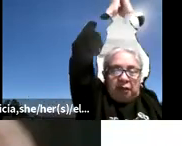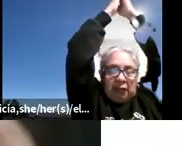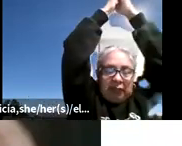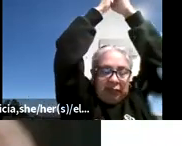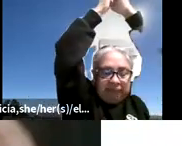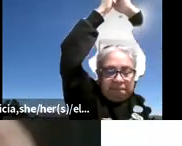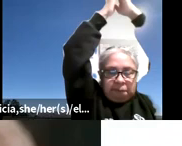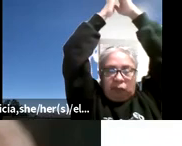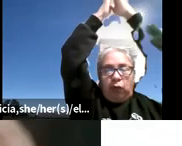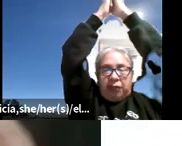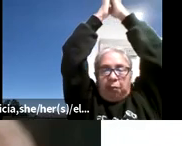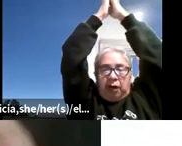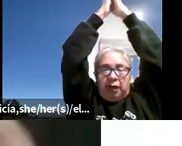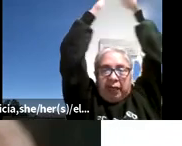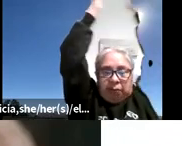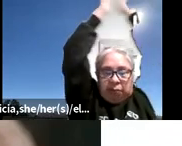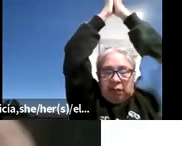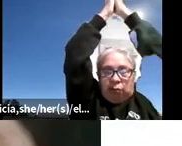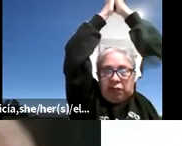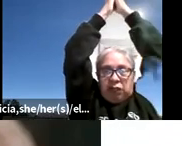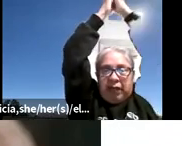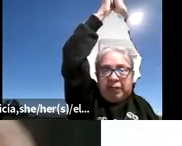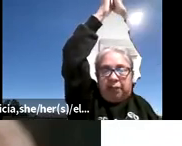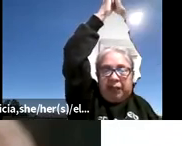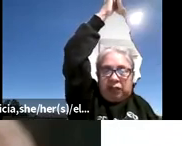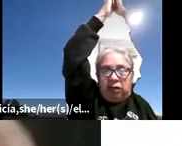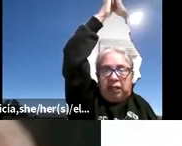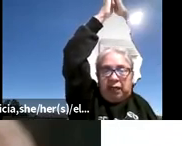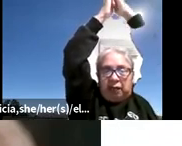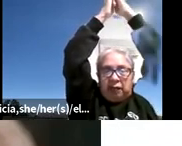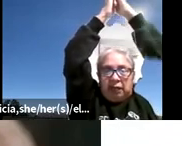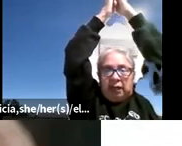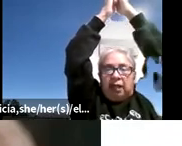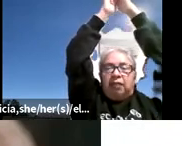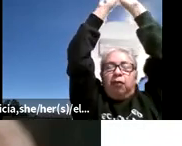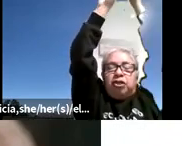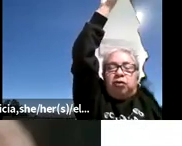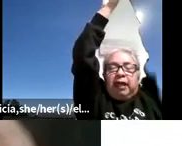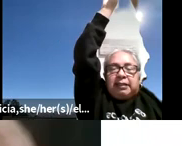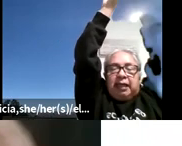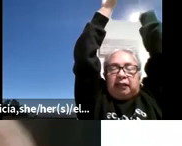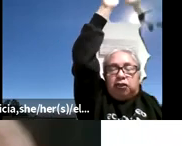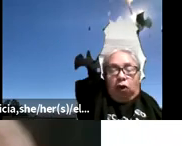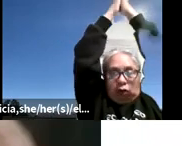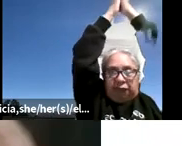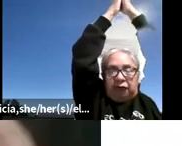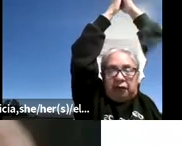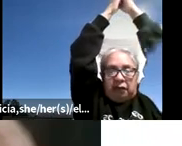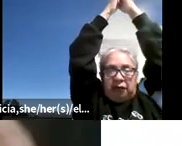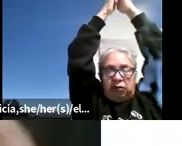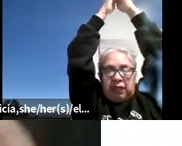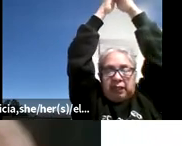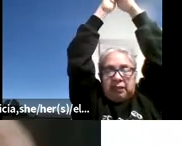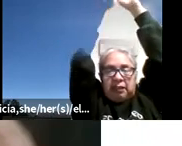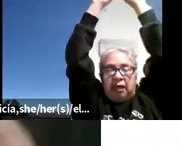shoulder width apart and bringing your hands up. That's your inhale. Then when you exhale and you hold it for